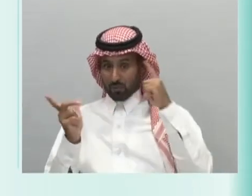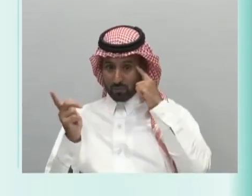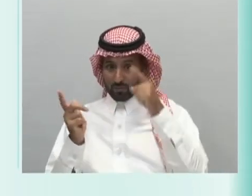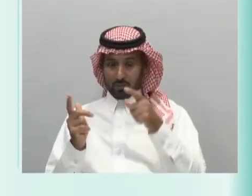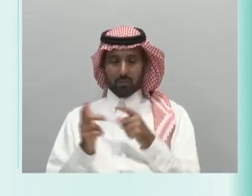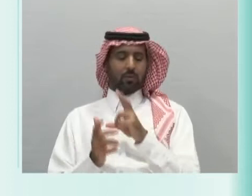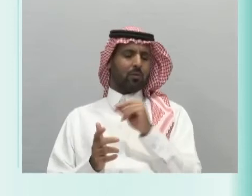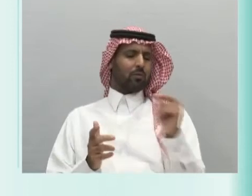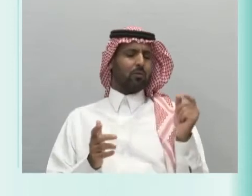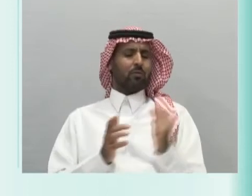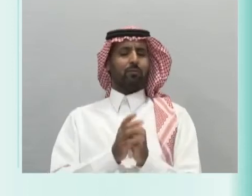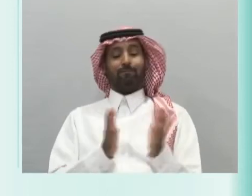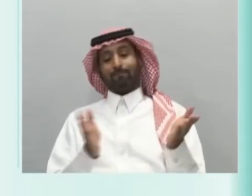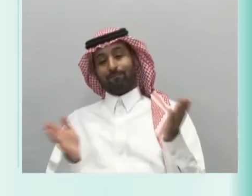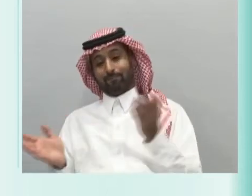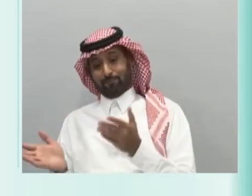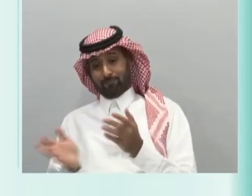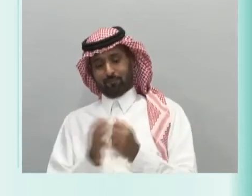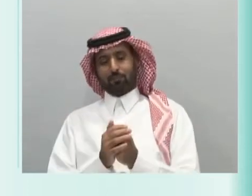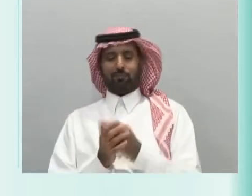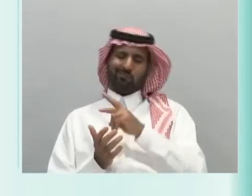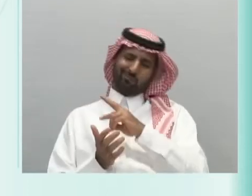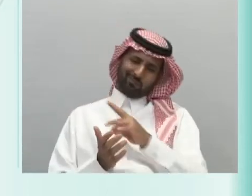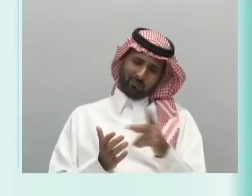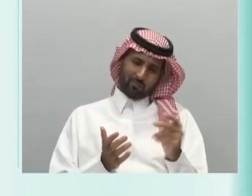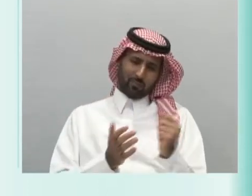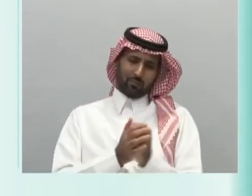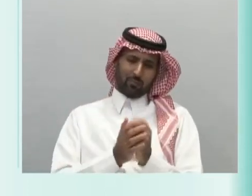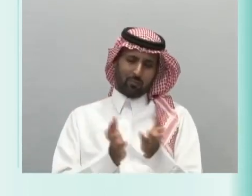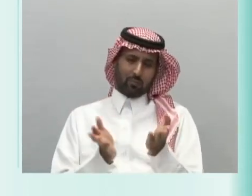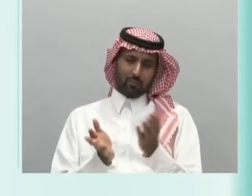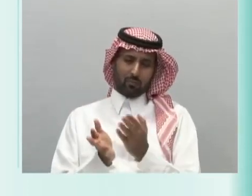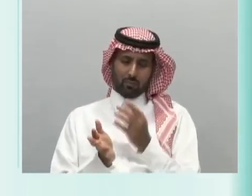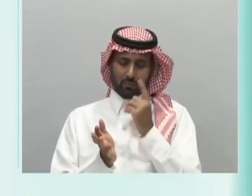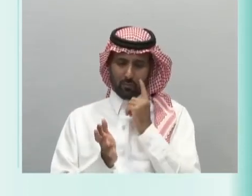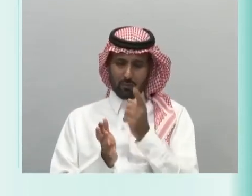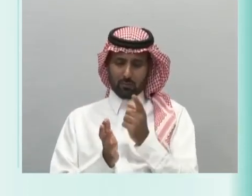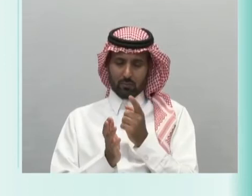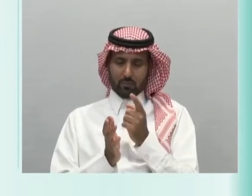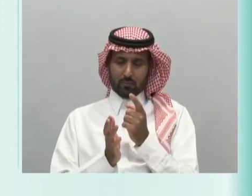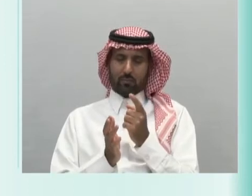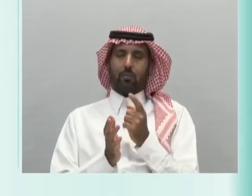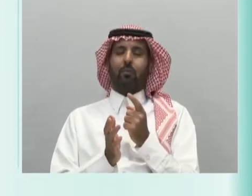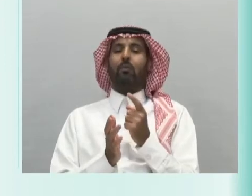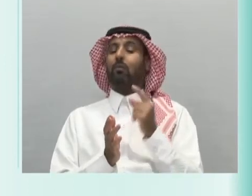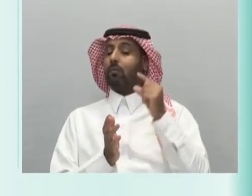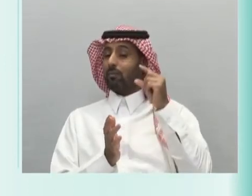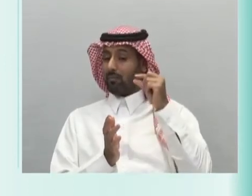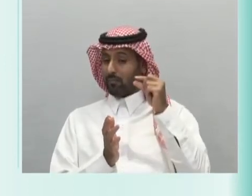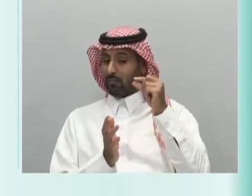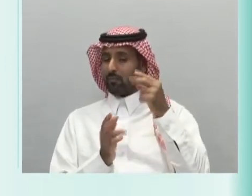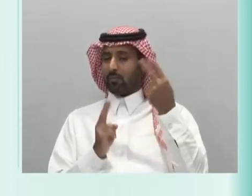it? It is alternative. Okay, alternative. You find it there in the capsule